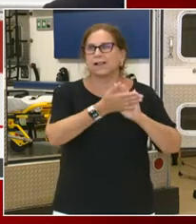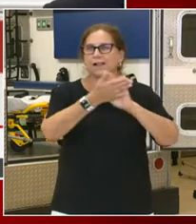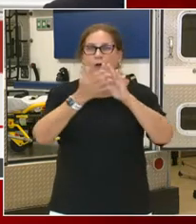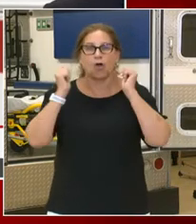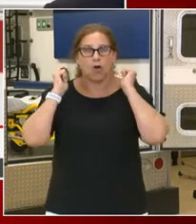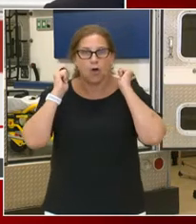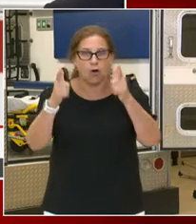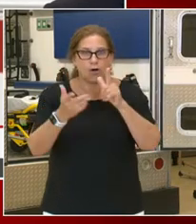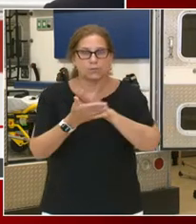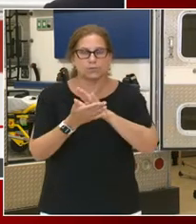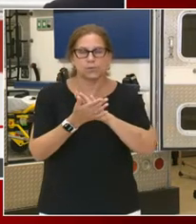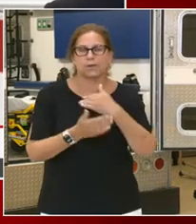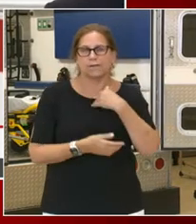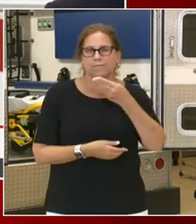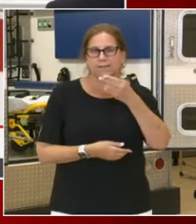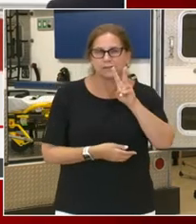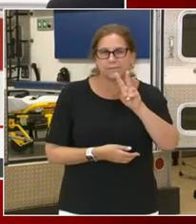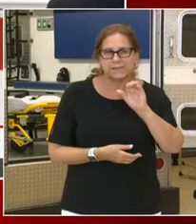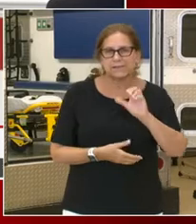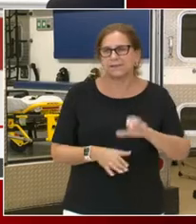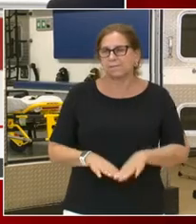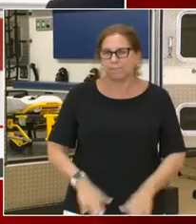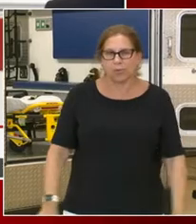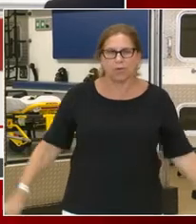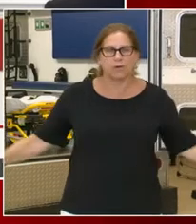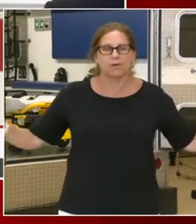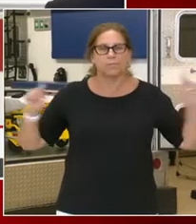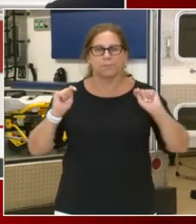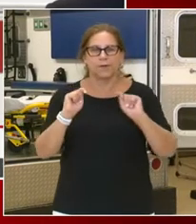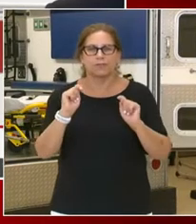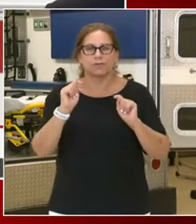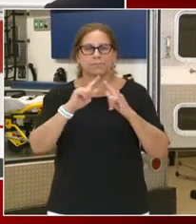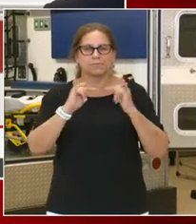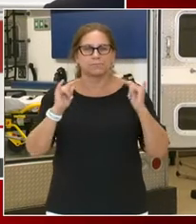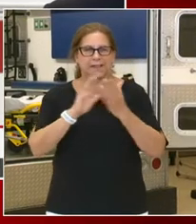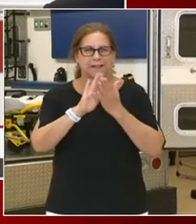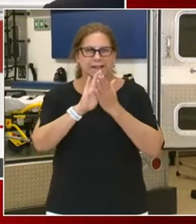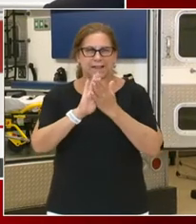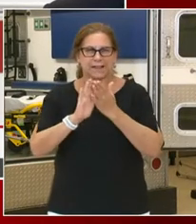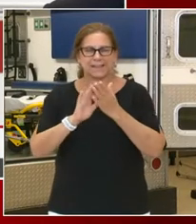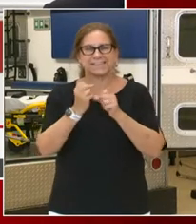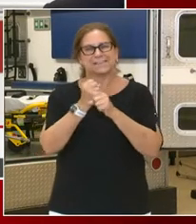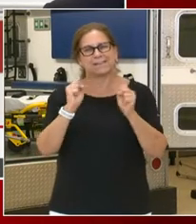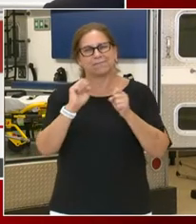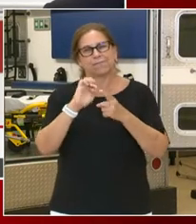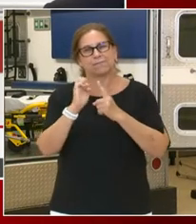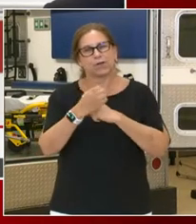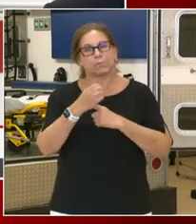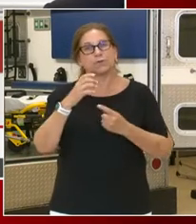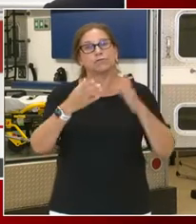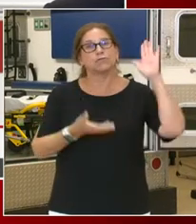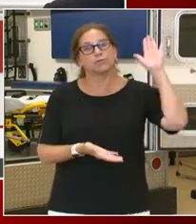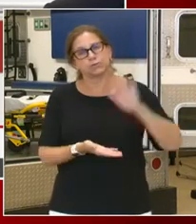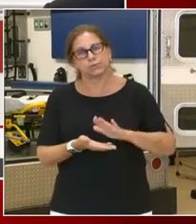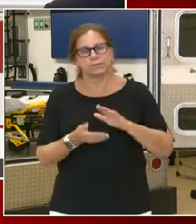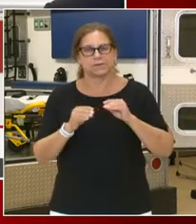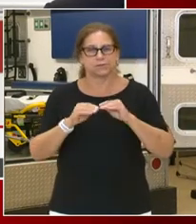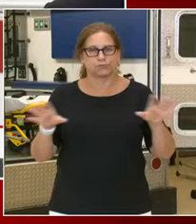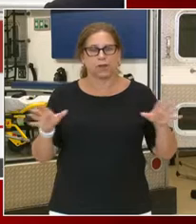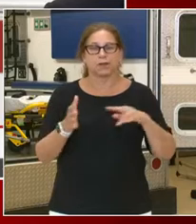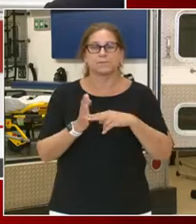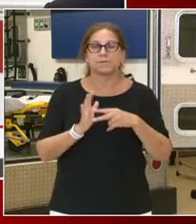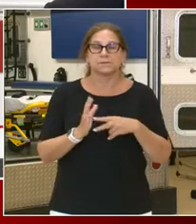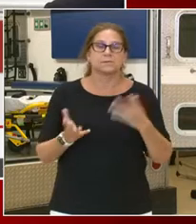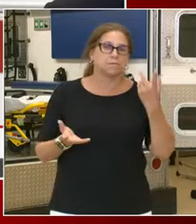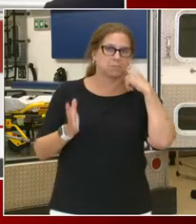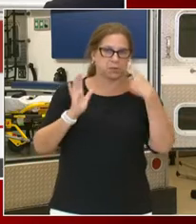of strategies that create an environment that mitigate the spread of COVID-19. And that is face coverings that we provide for everyone expected